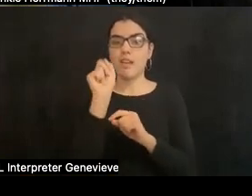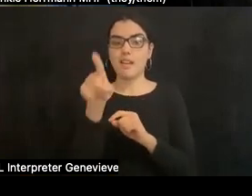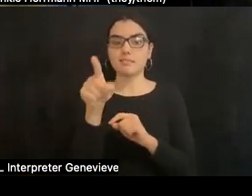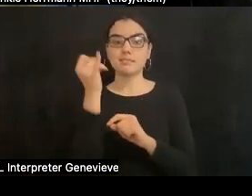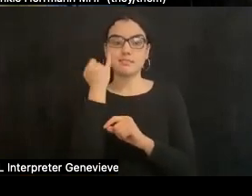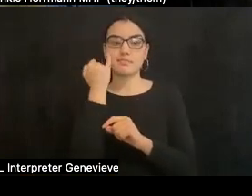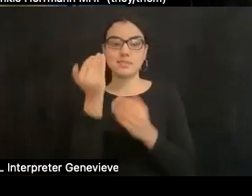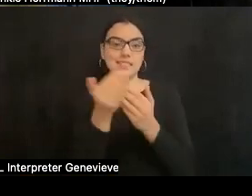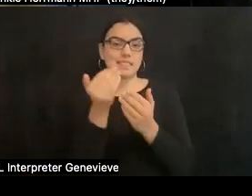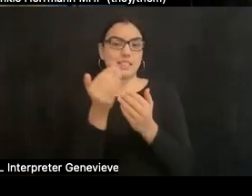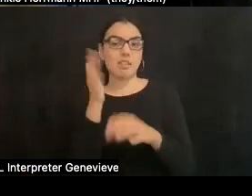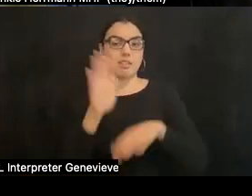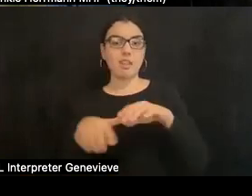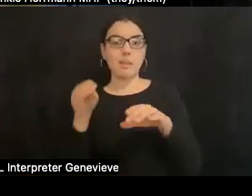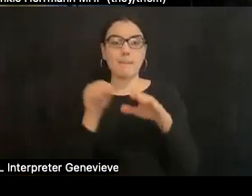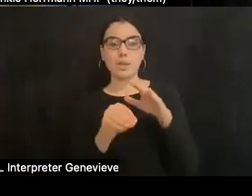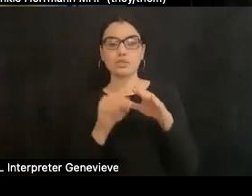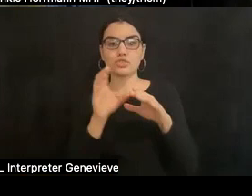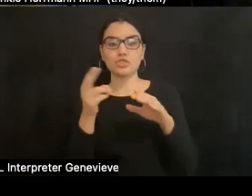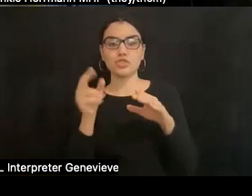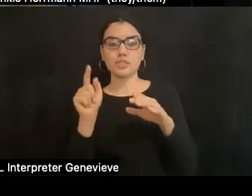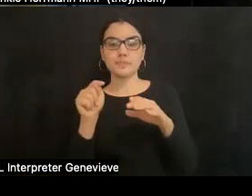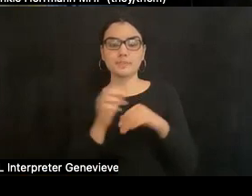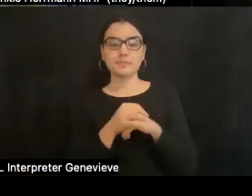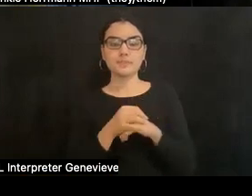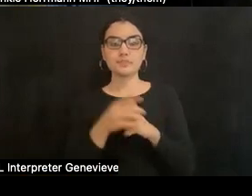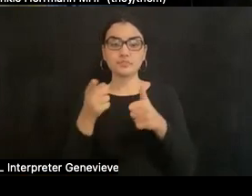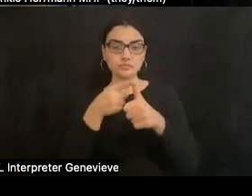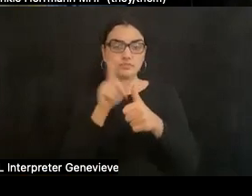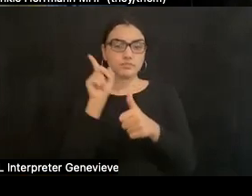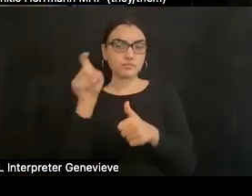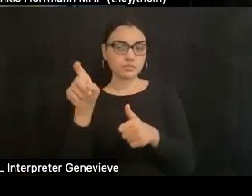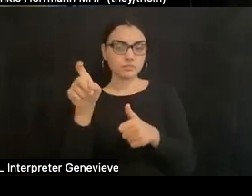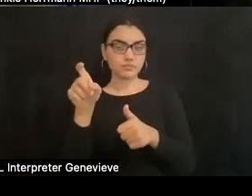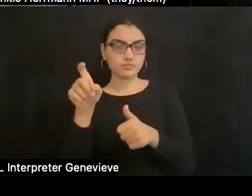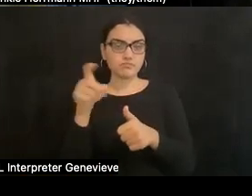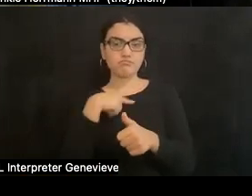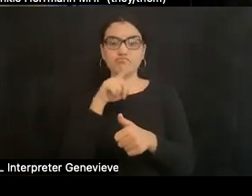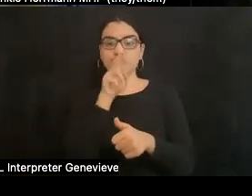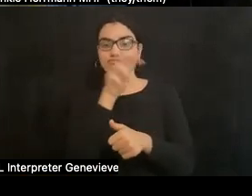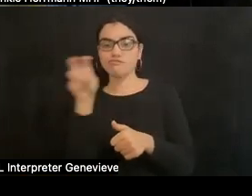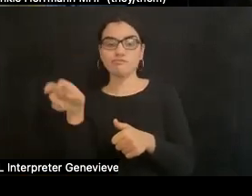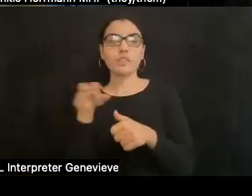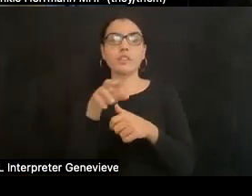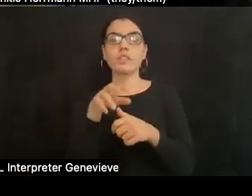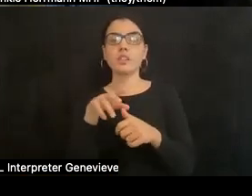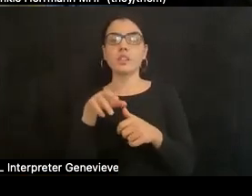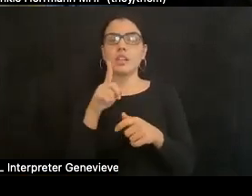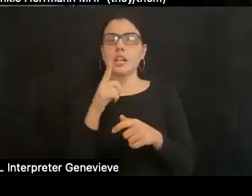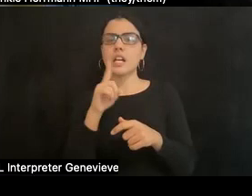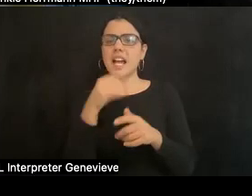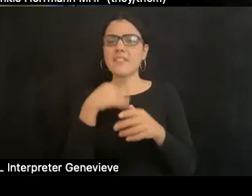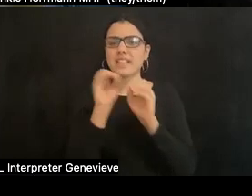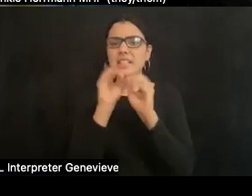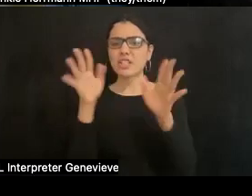easier than putting in the chat. So the first question, jump around a little bit. Is there a comprehensive list of what